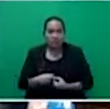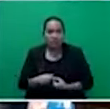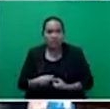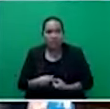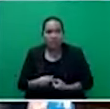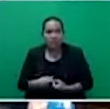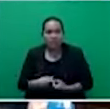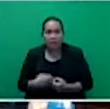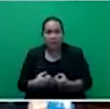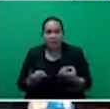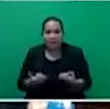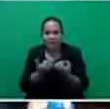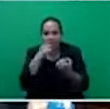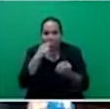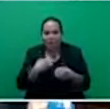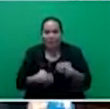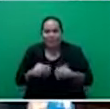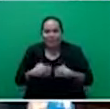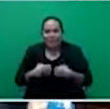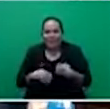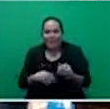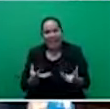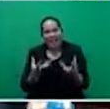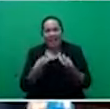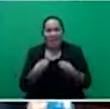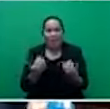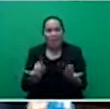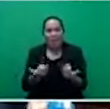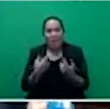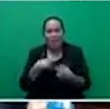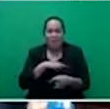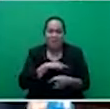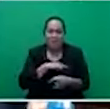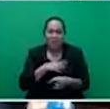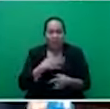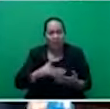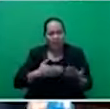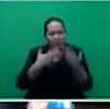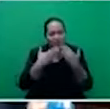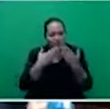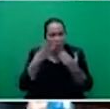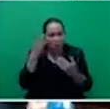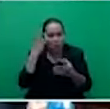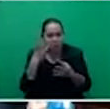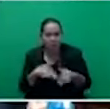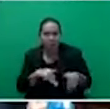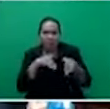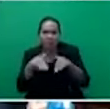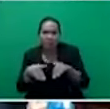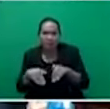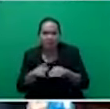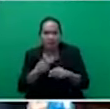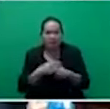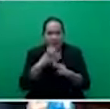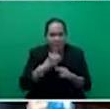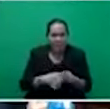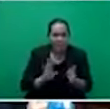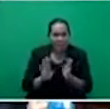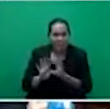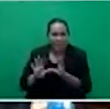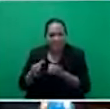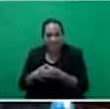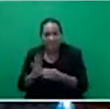of enthusiasm, Mr. Speaker, sir. And I'd like to also thank the women entrepreneurs who participated, the farmers, the private sector people, the